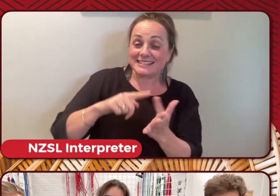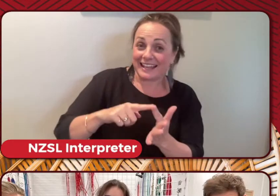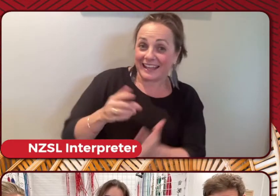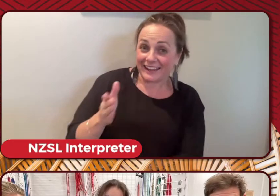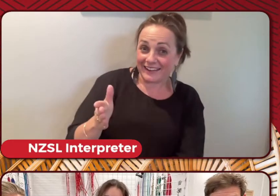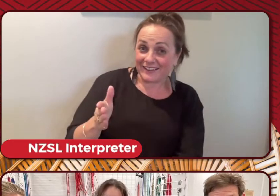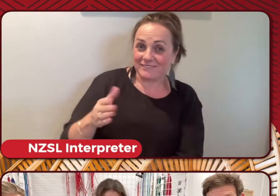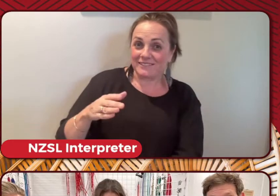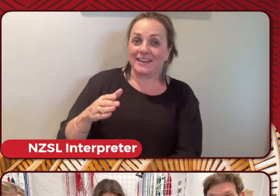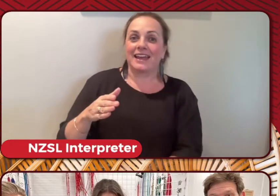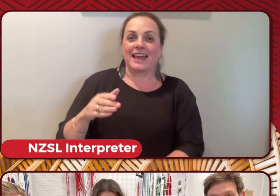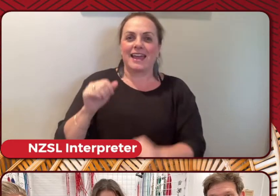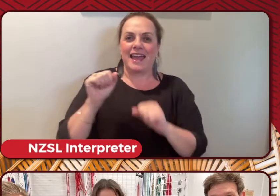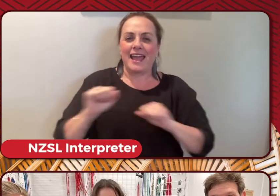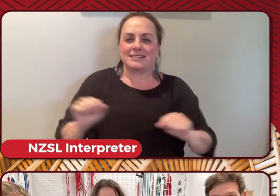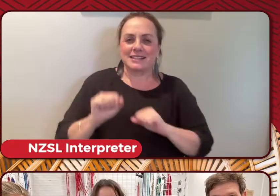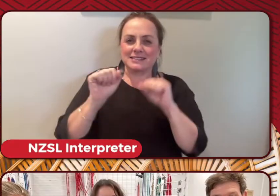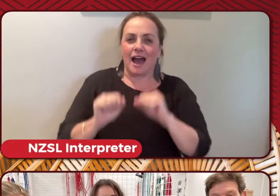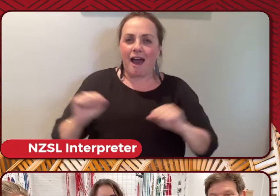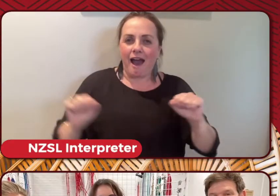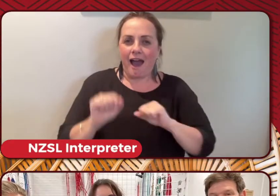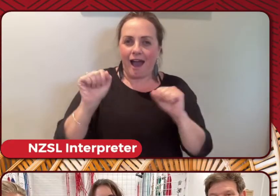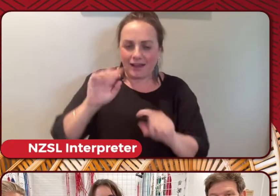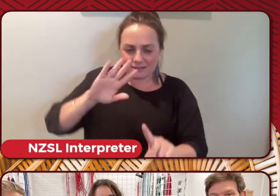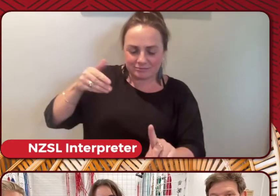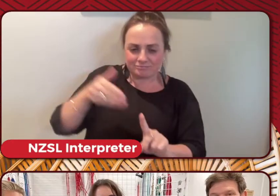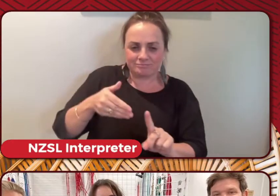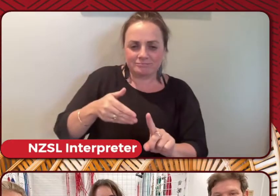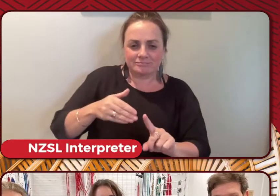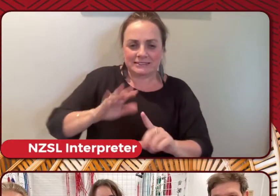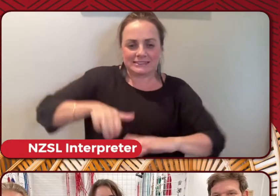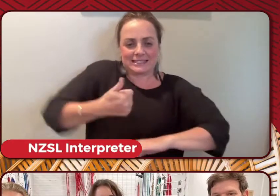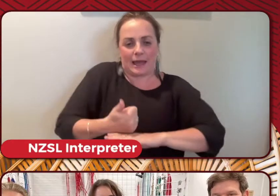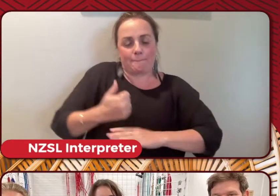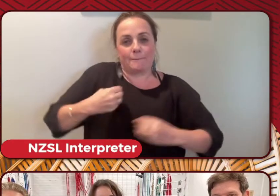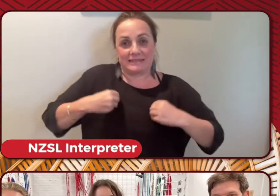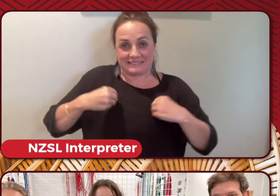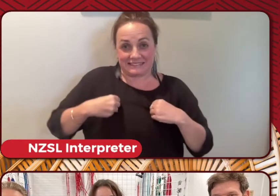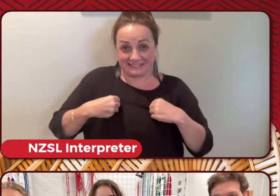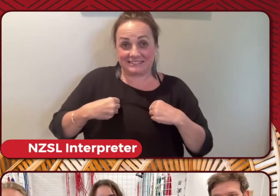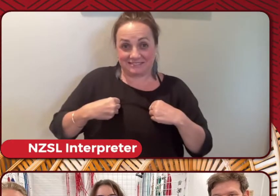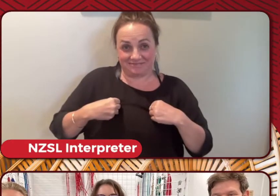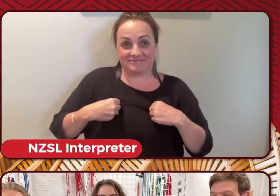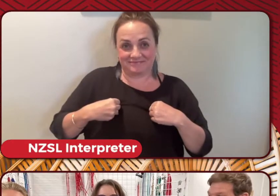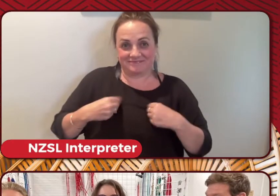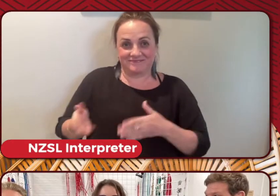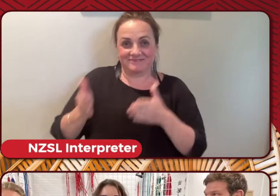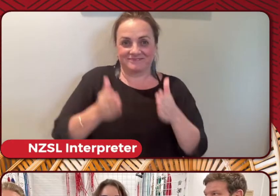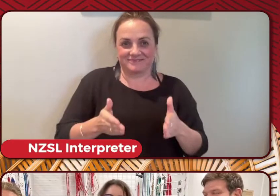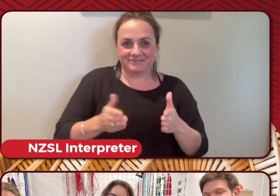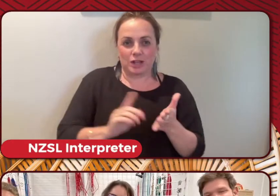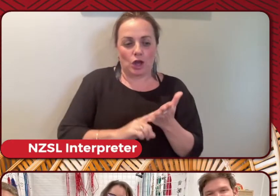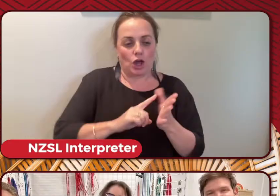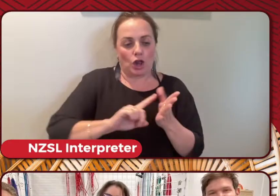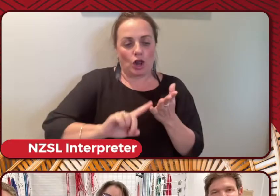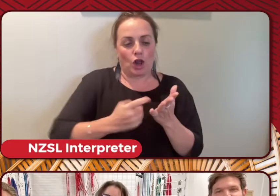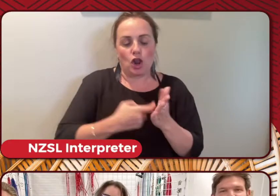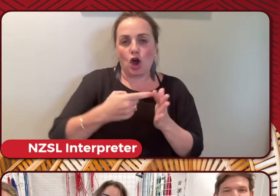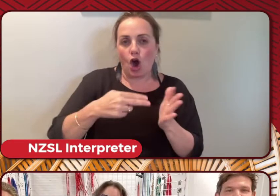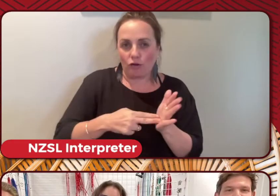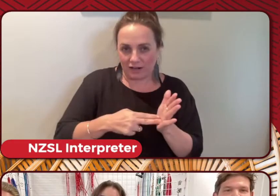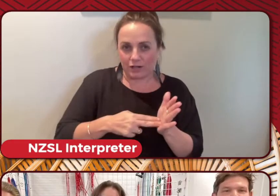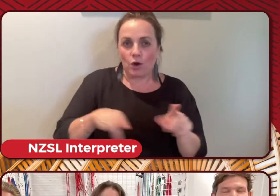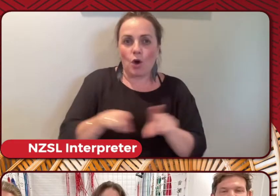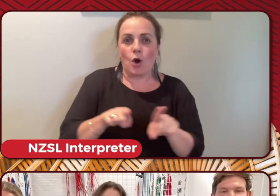an exercise physiologist and co-founder and director of Centre of Movement. And I'm Lawrence, so I'm also an